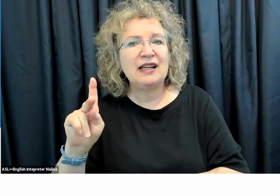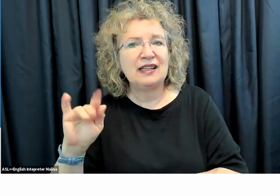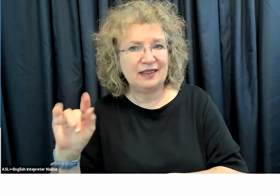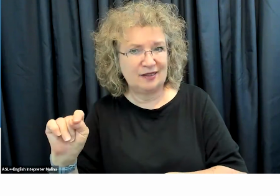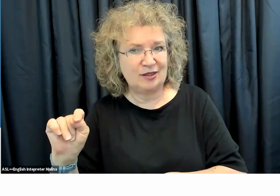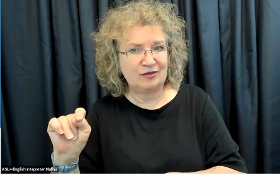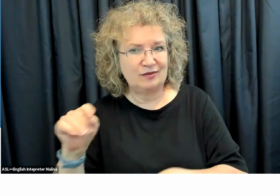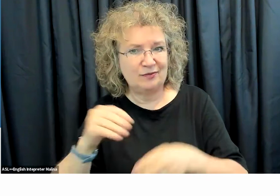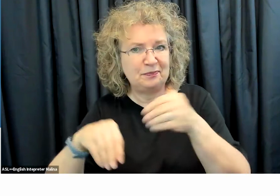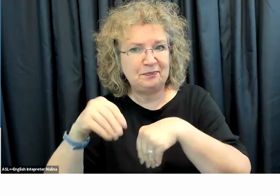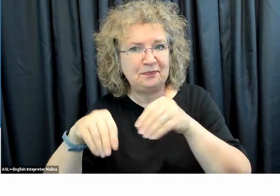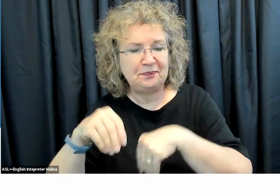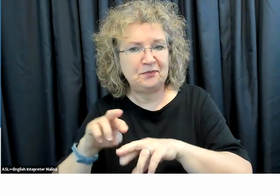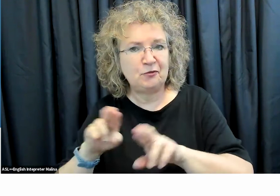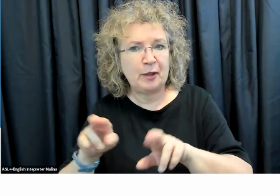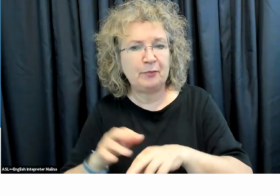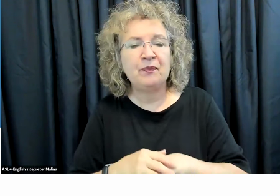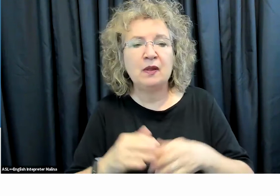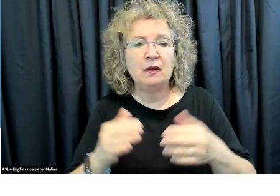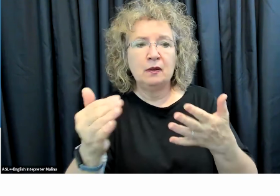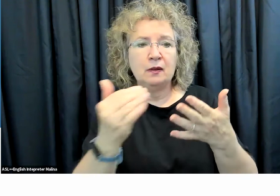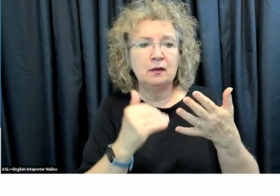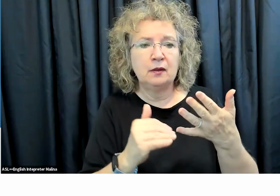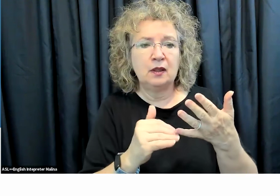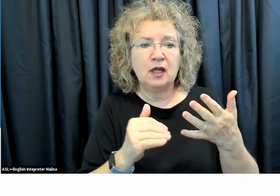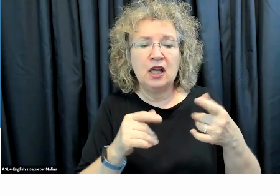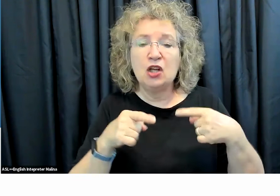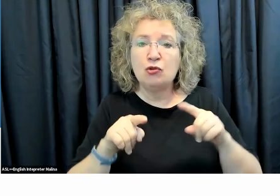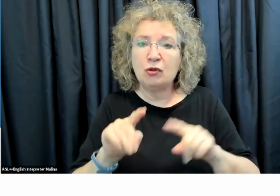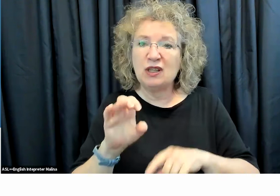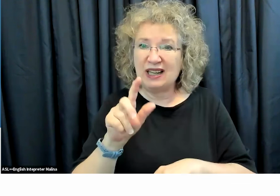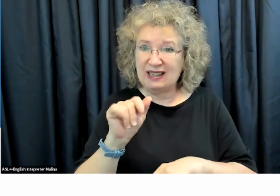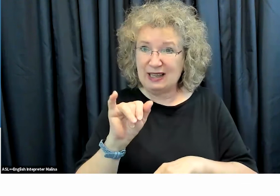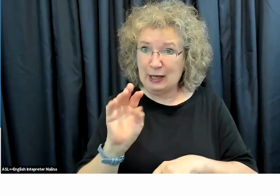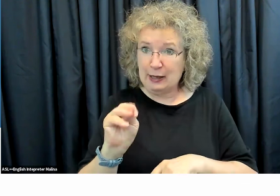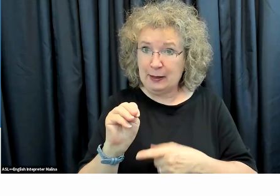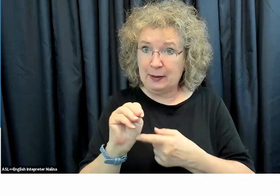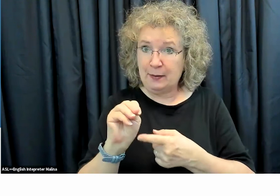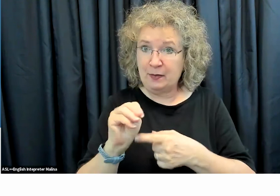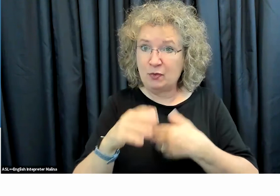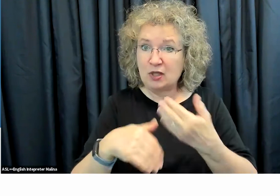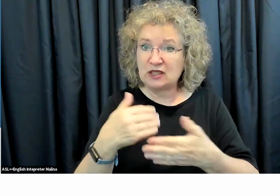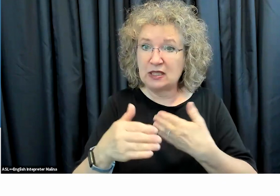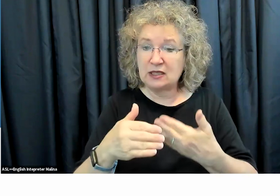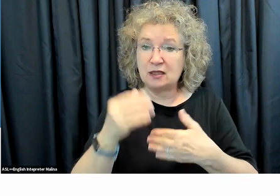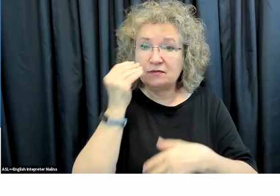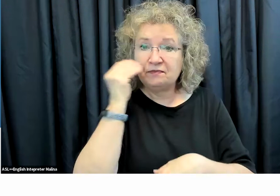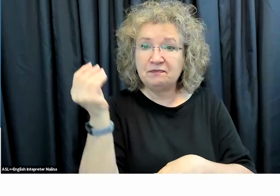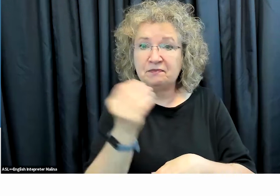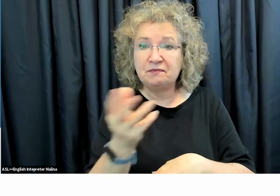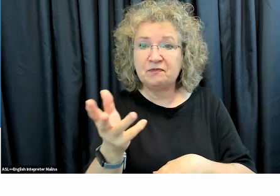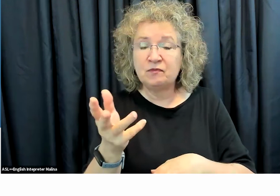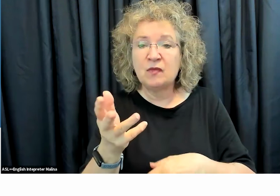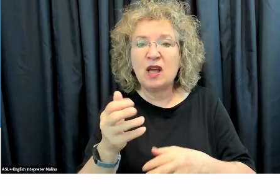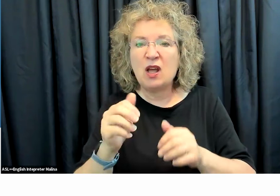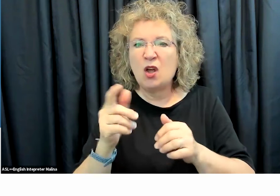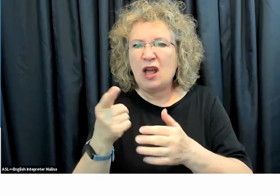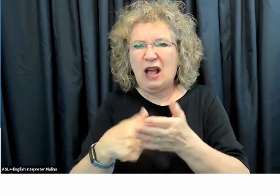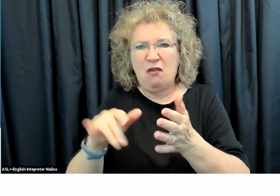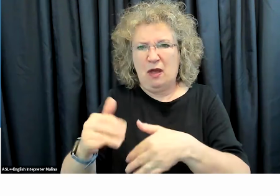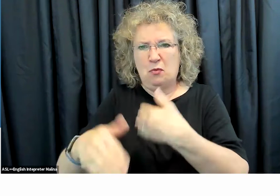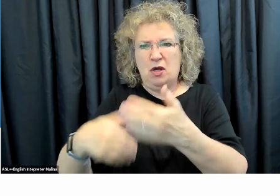And then to, again, protect us during the claims process, I want to help you be more familiar with that